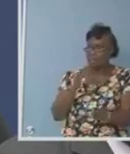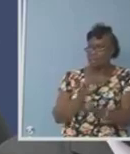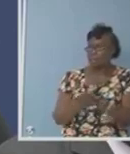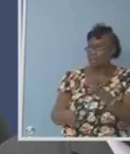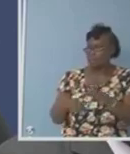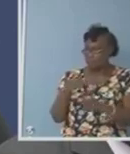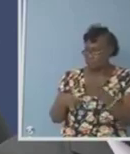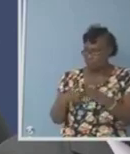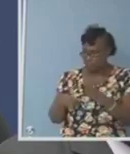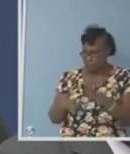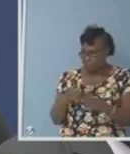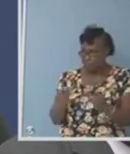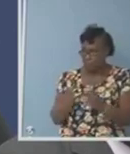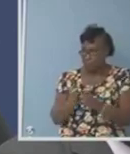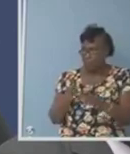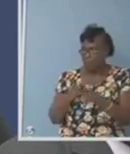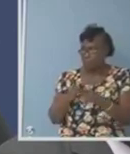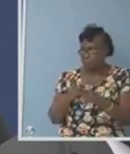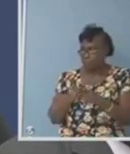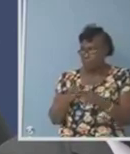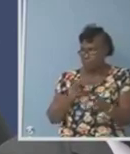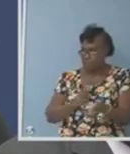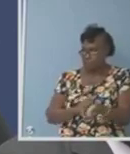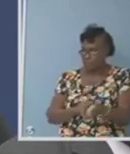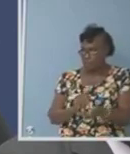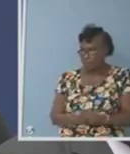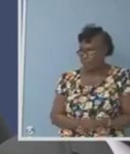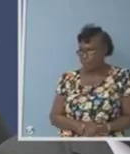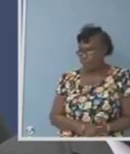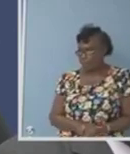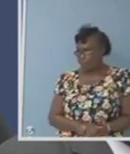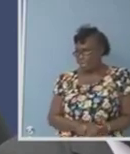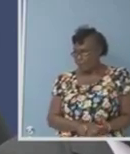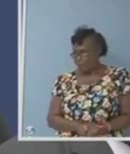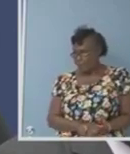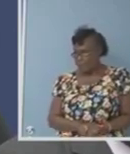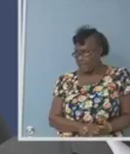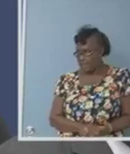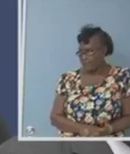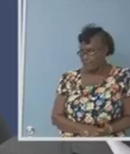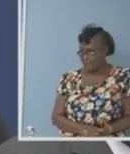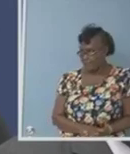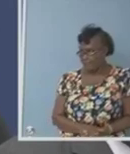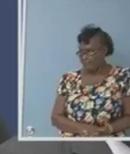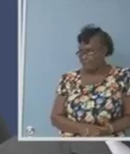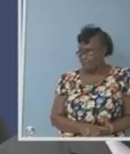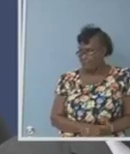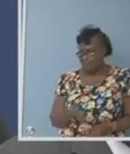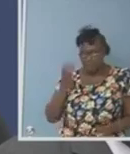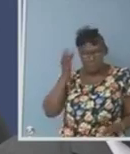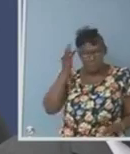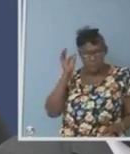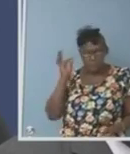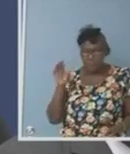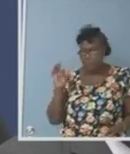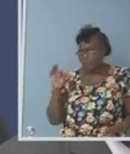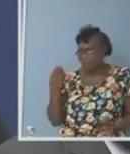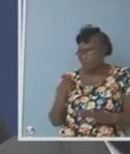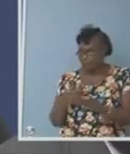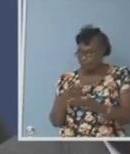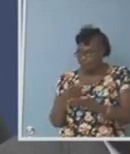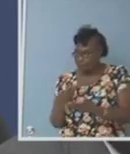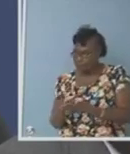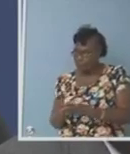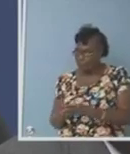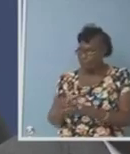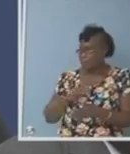challenges within the shortest possible time frame. And on my left here is the Secretary of Finance and the Economy, who